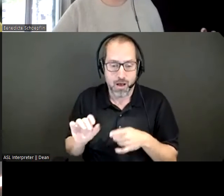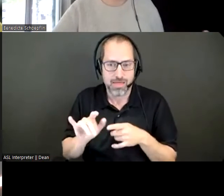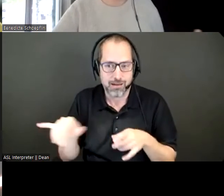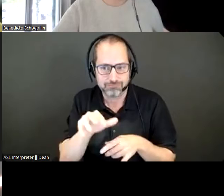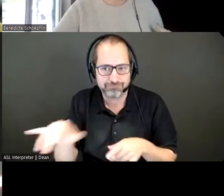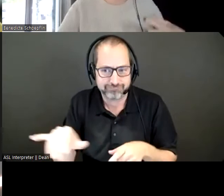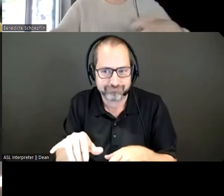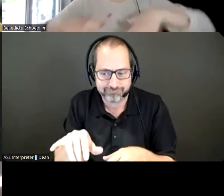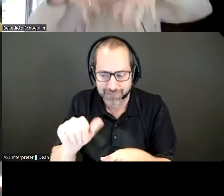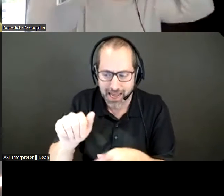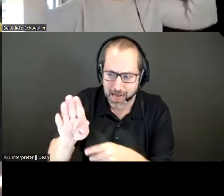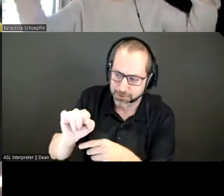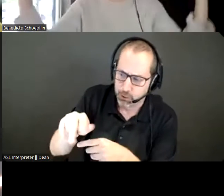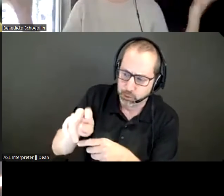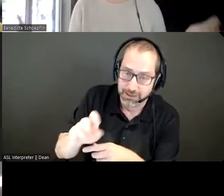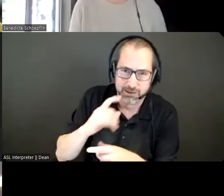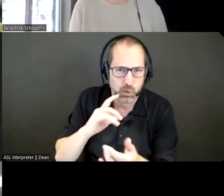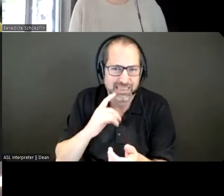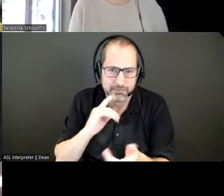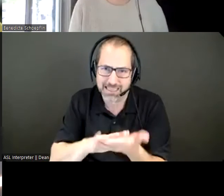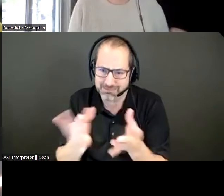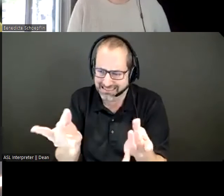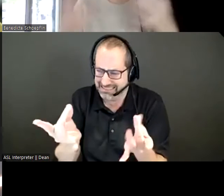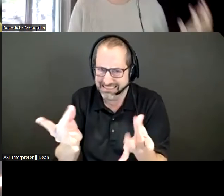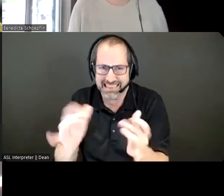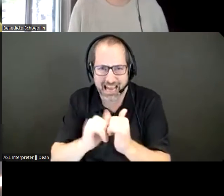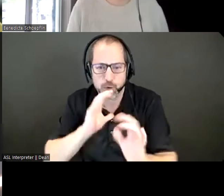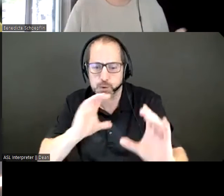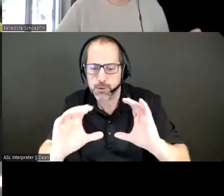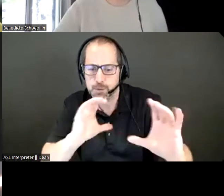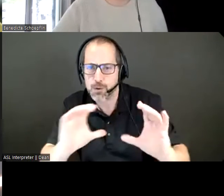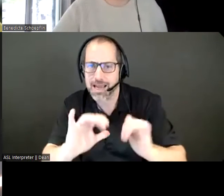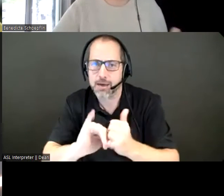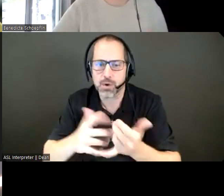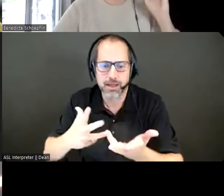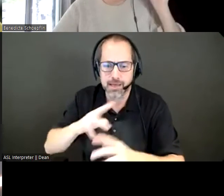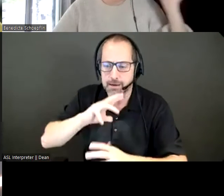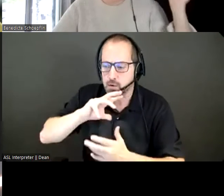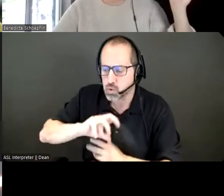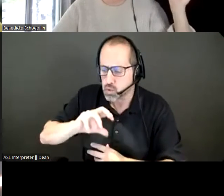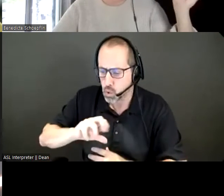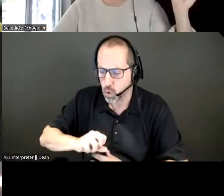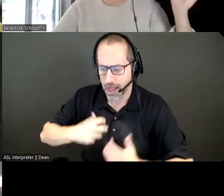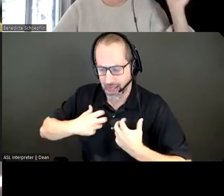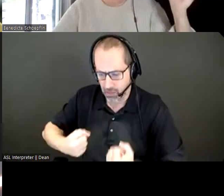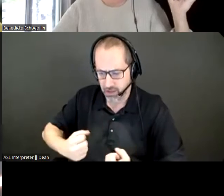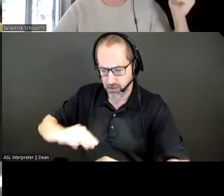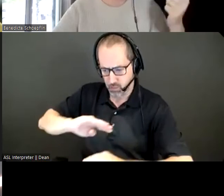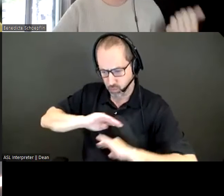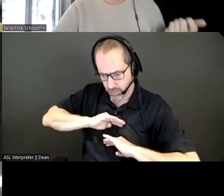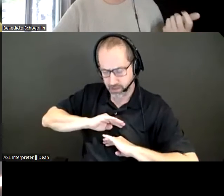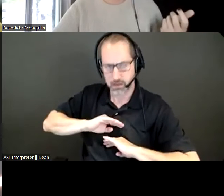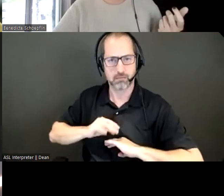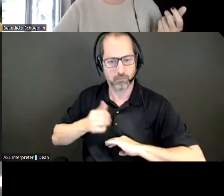around the issue and the bigger picture of healthy aging and well-being, because what sticks out is always that